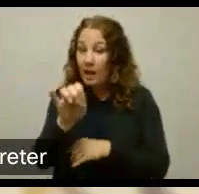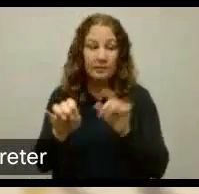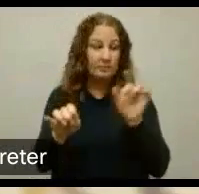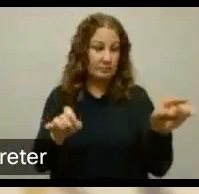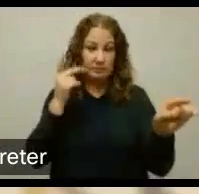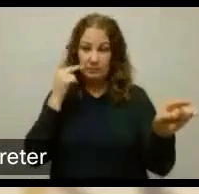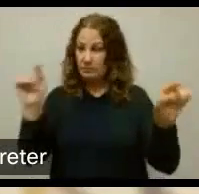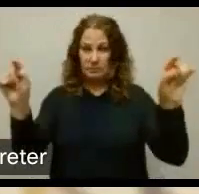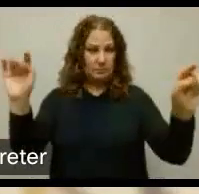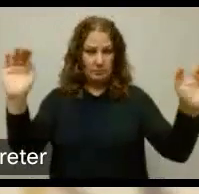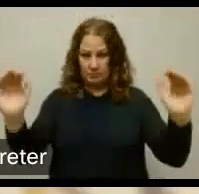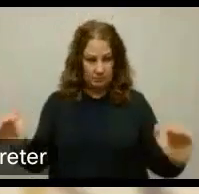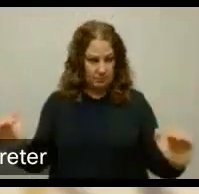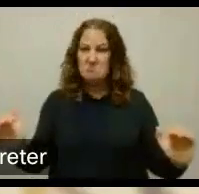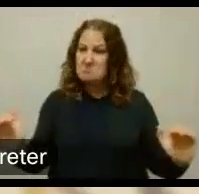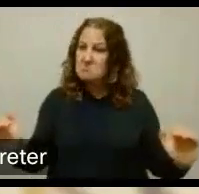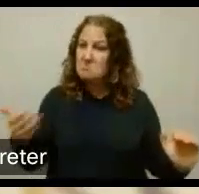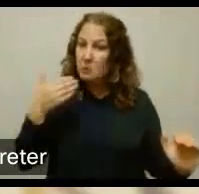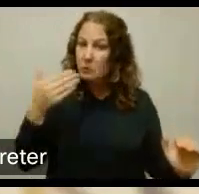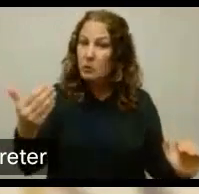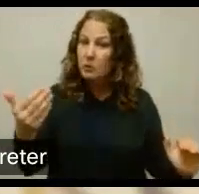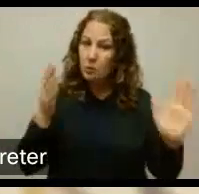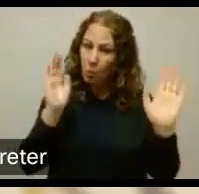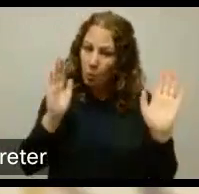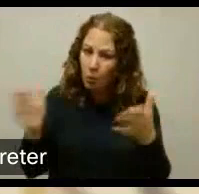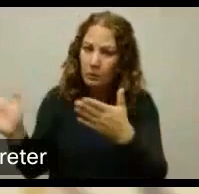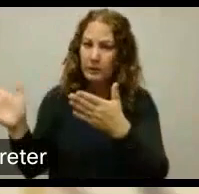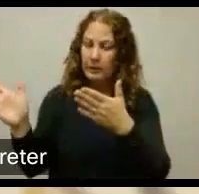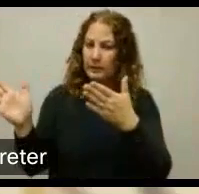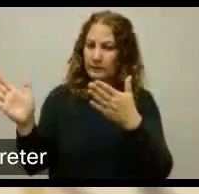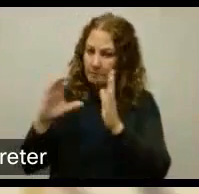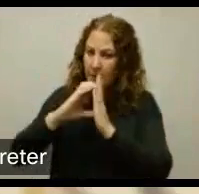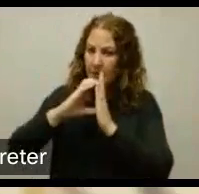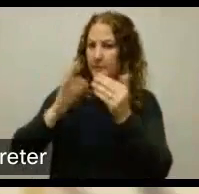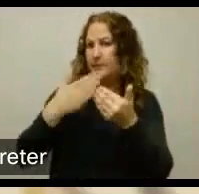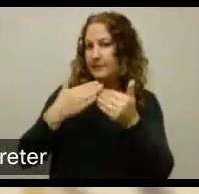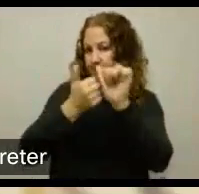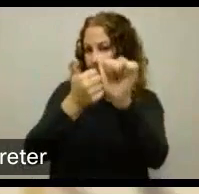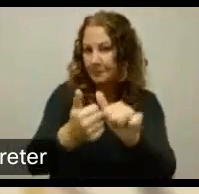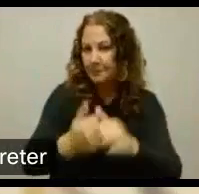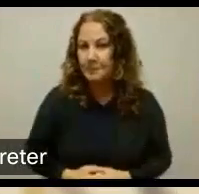have written a good paragraph that's organized and easy to follow.